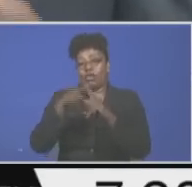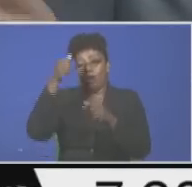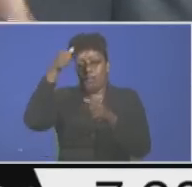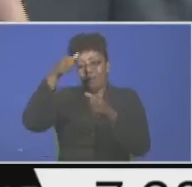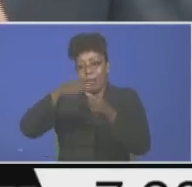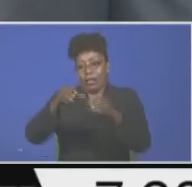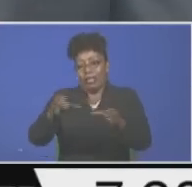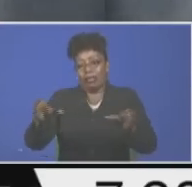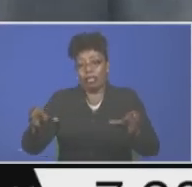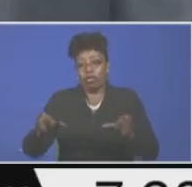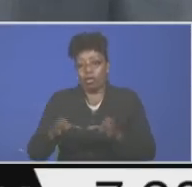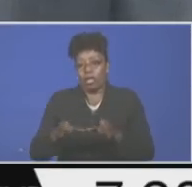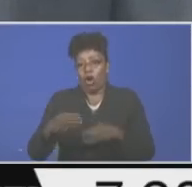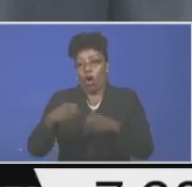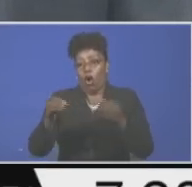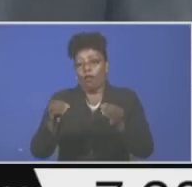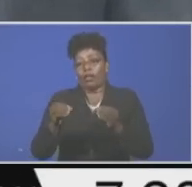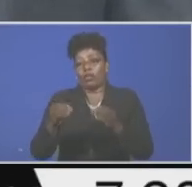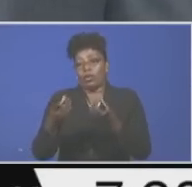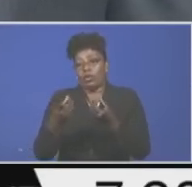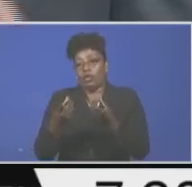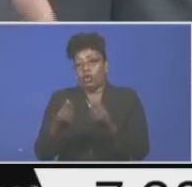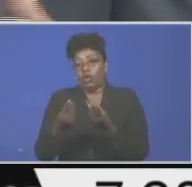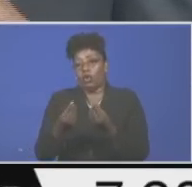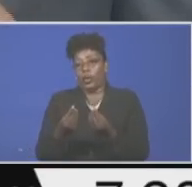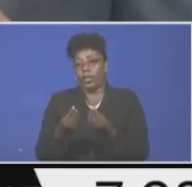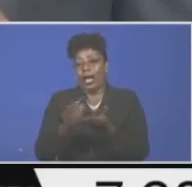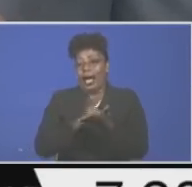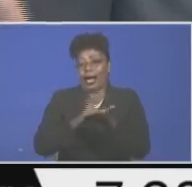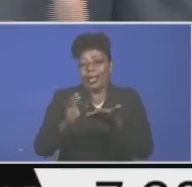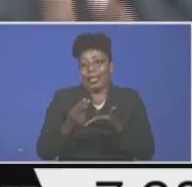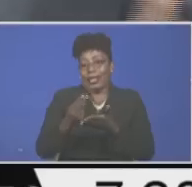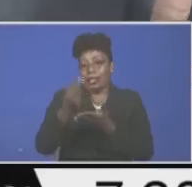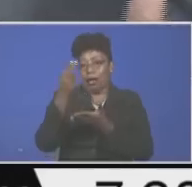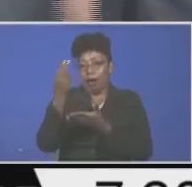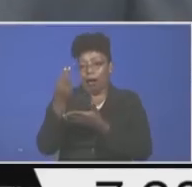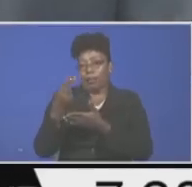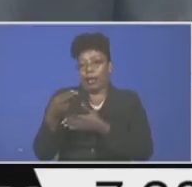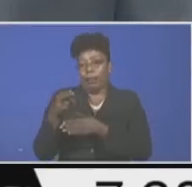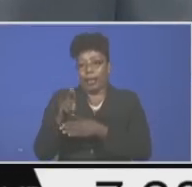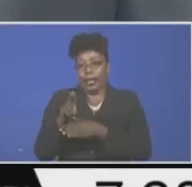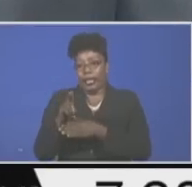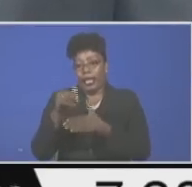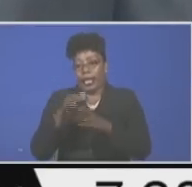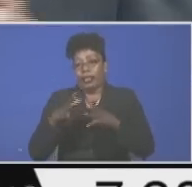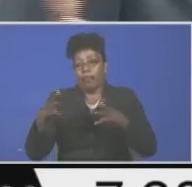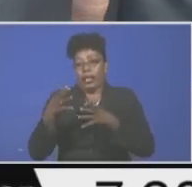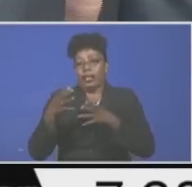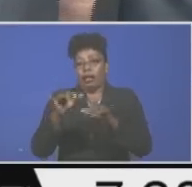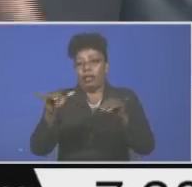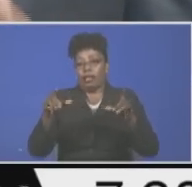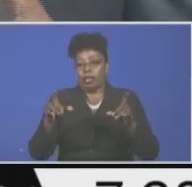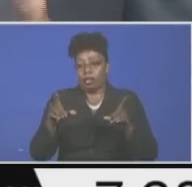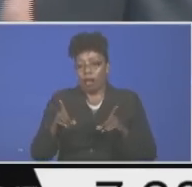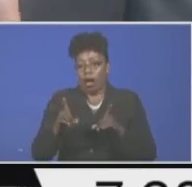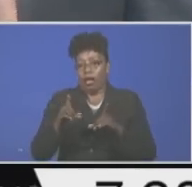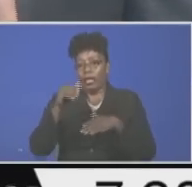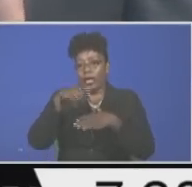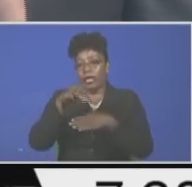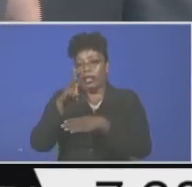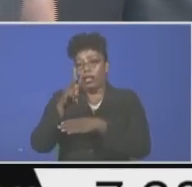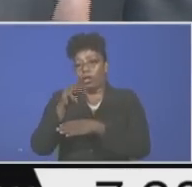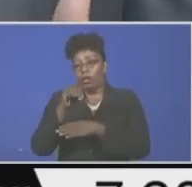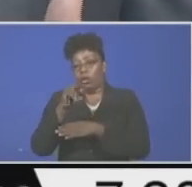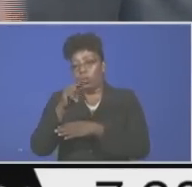and our office, we are going to be doing a cleanup campaign and a painting campaign in the big yard, which is Windsor Lane. It's one of the